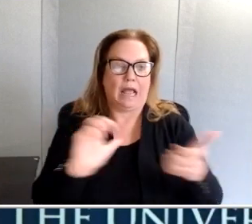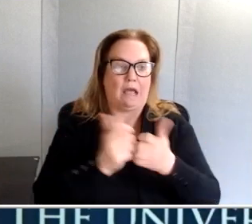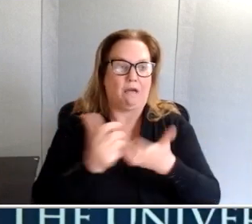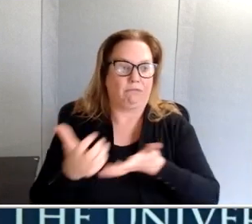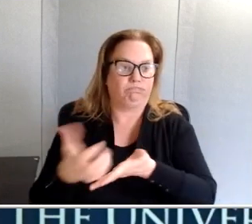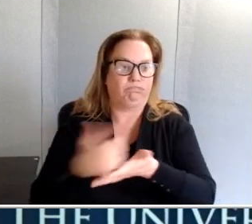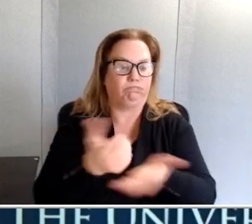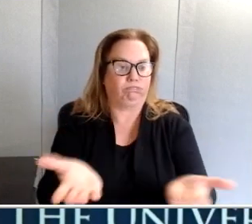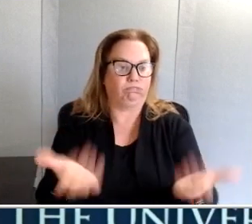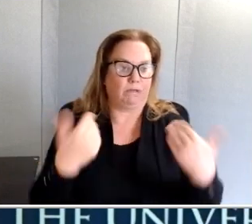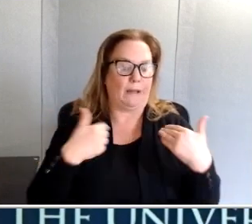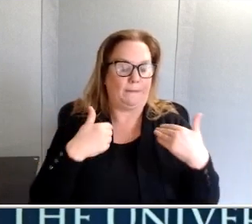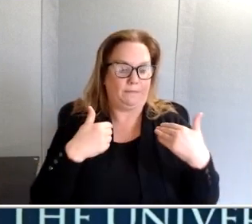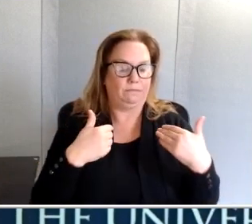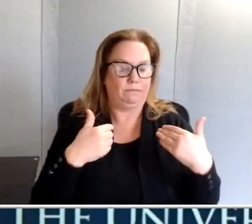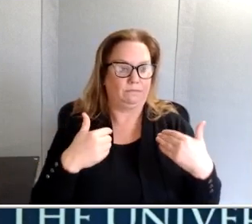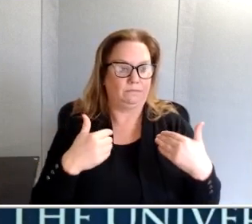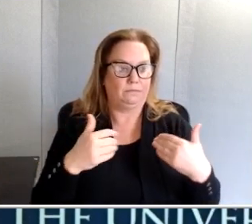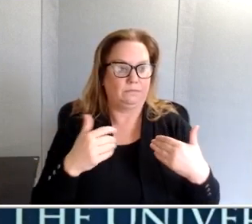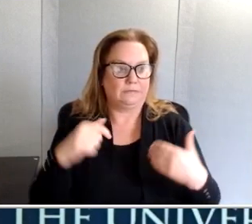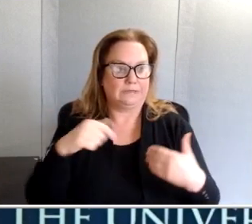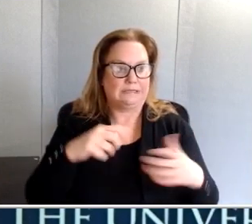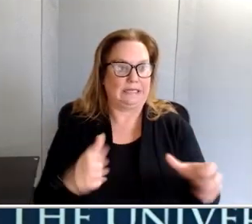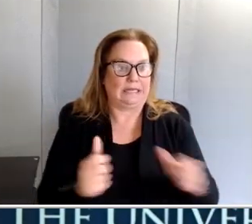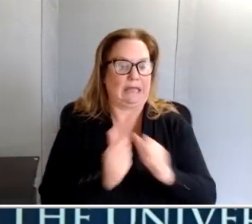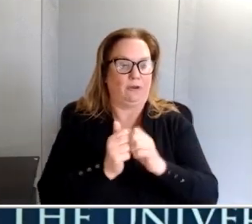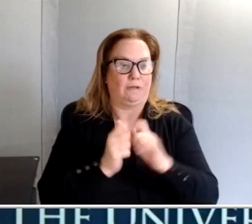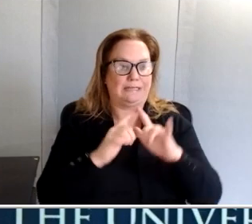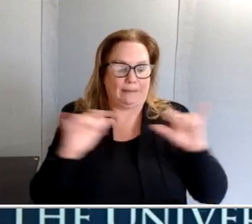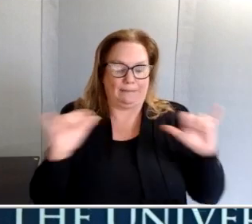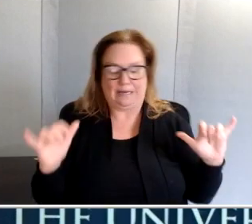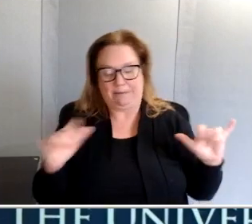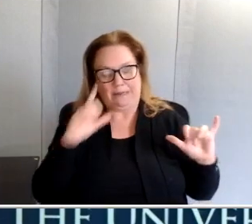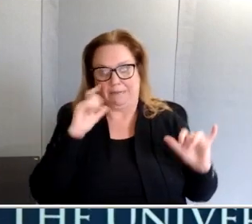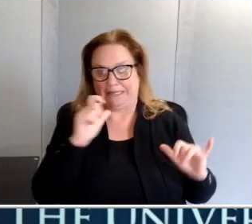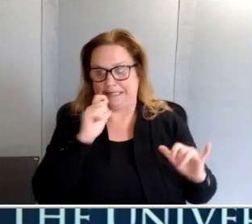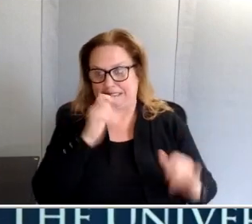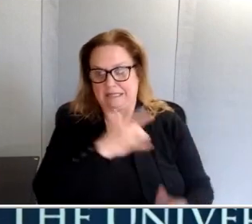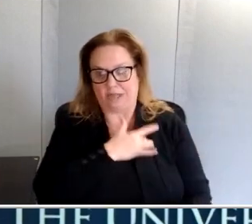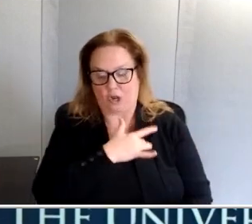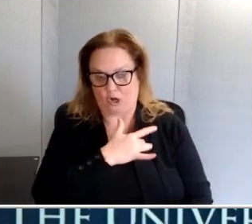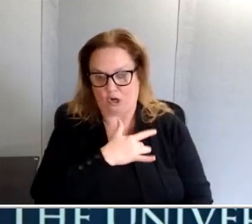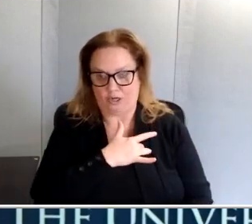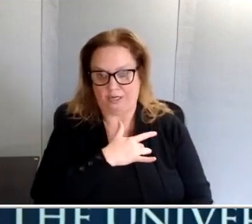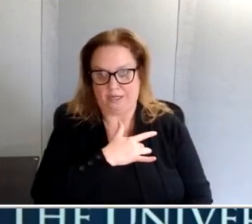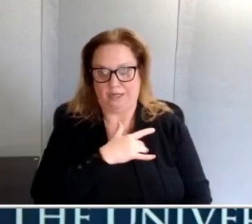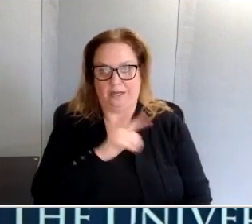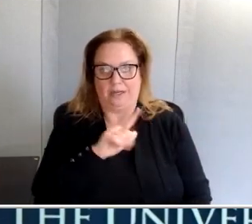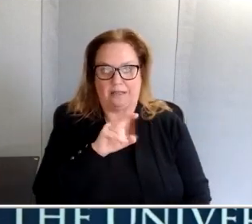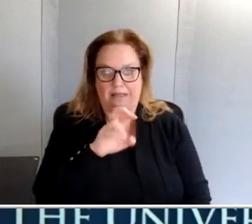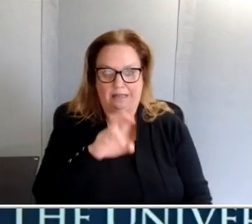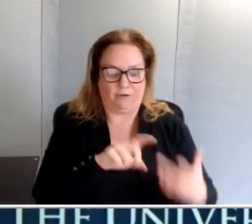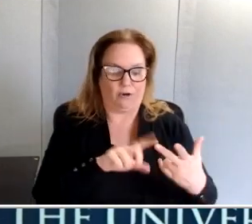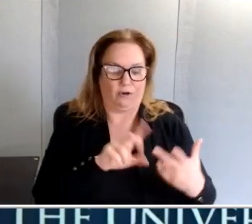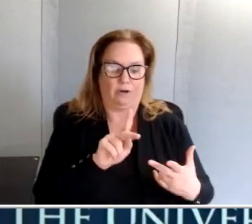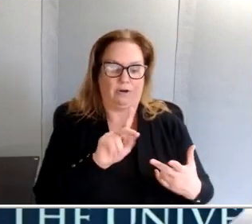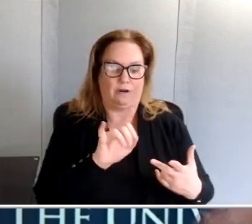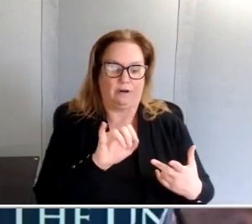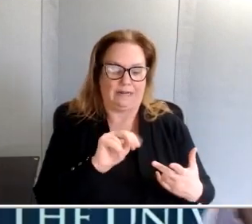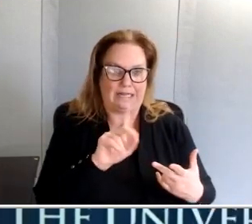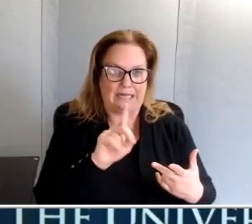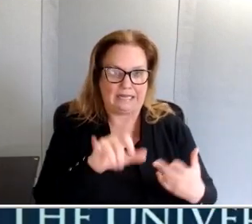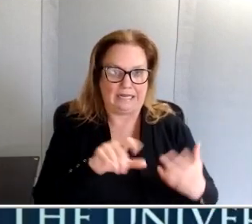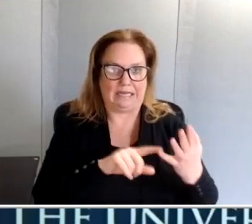organ, sites, all the transplant sites together at the right time, because it's not just the heart that's being transplanted, it's the liver, it's the kidney, it's the lungs. How do